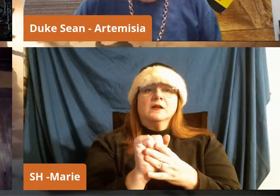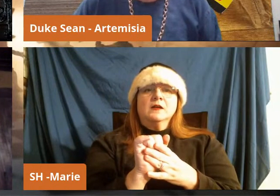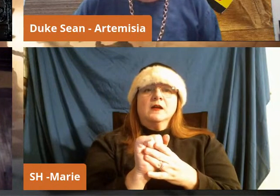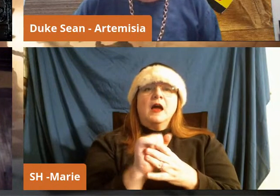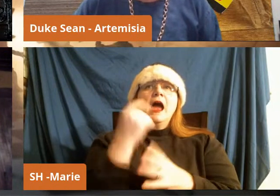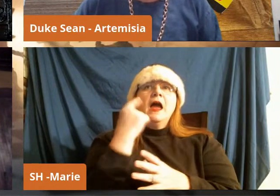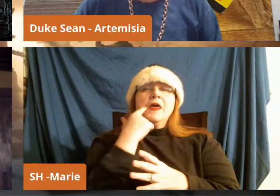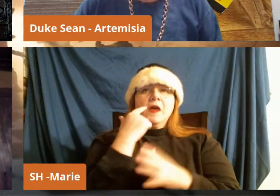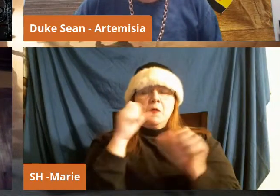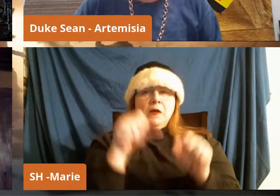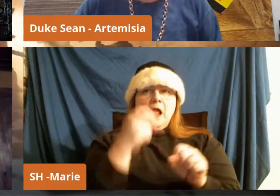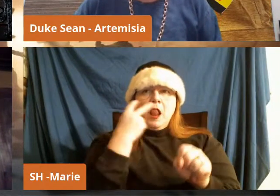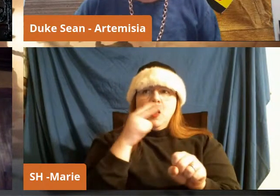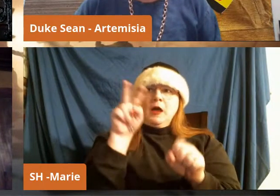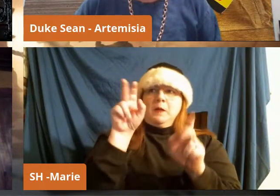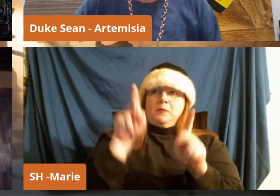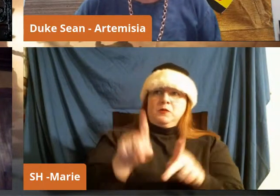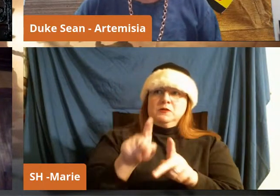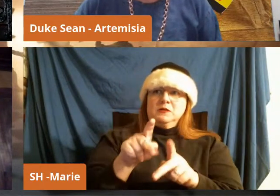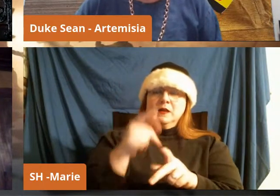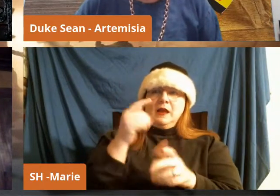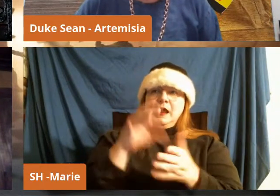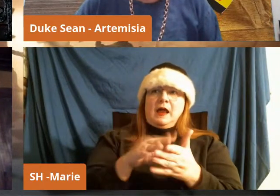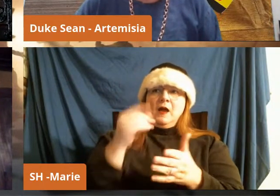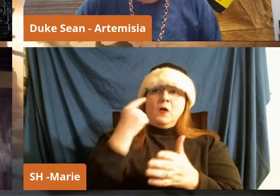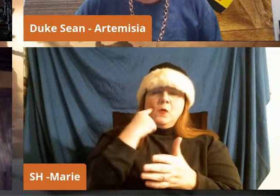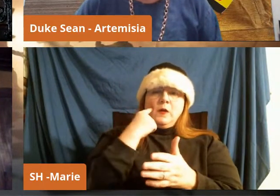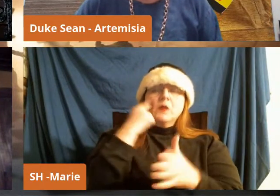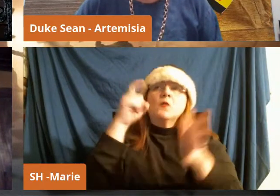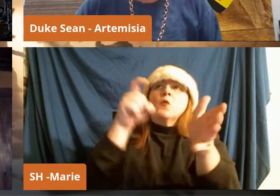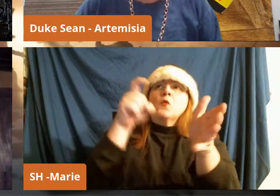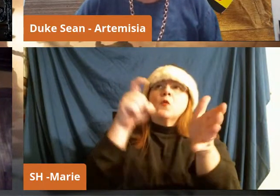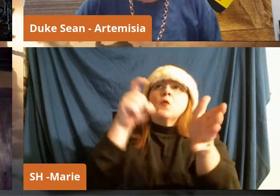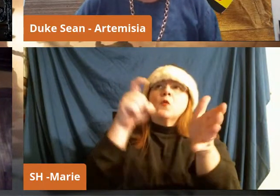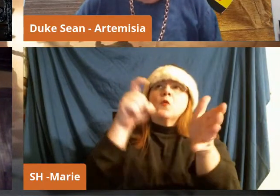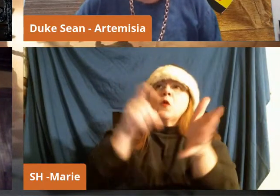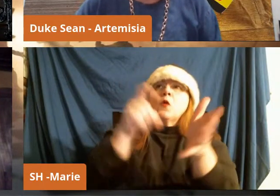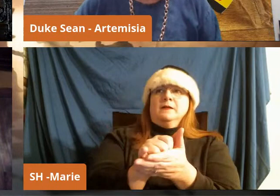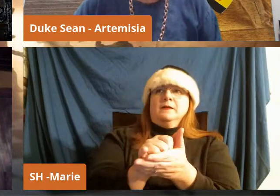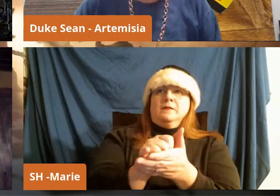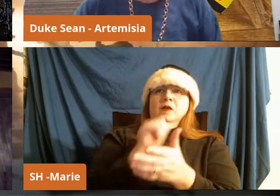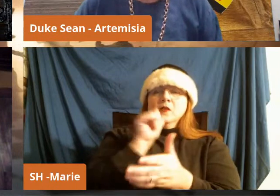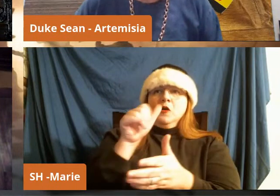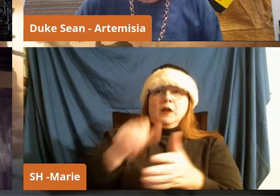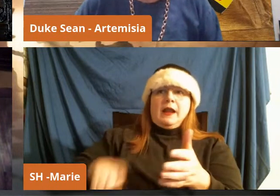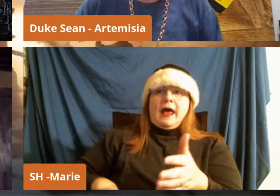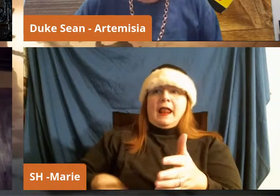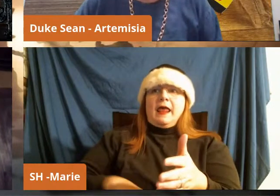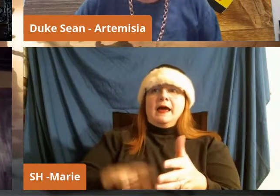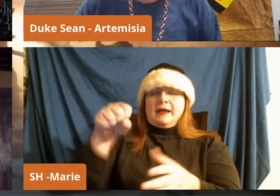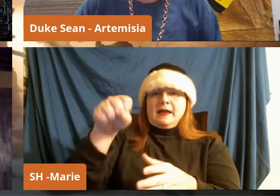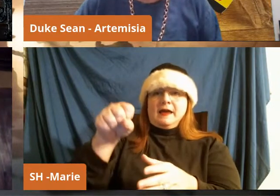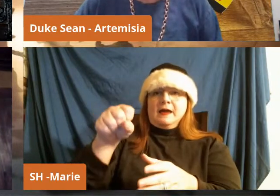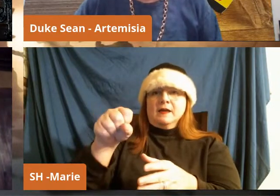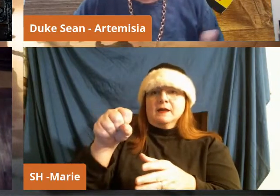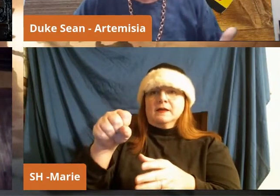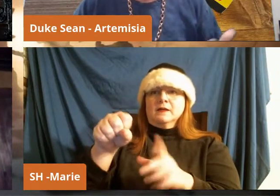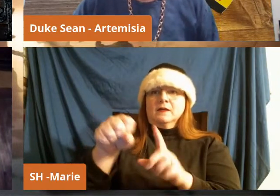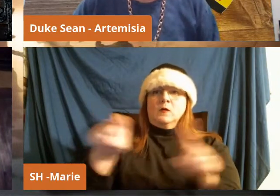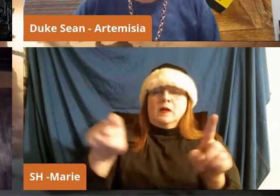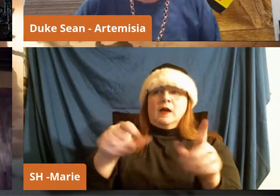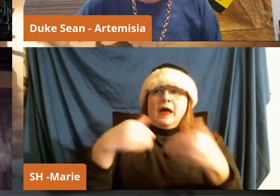I think we can look at somebody and we can recognize that they're knightly, without having